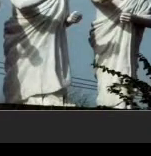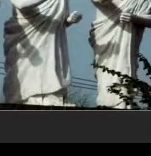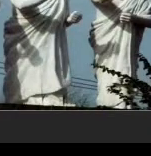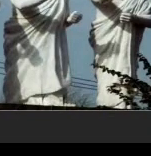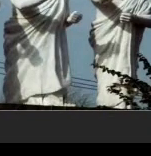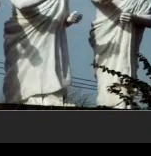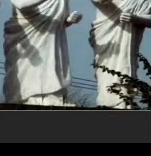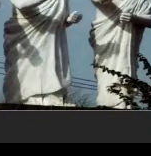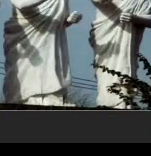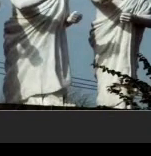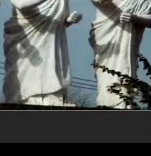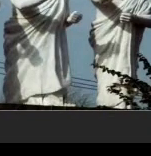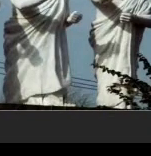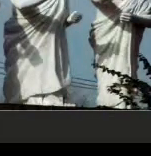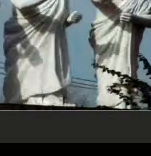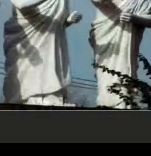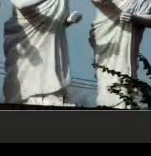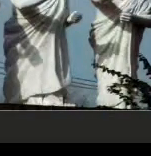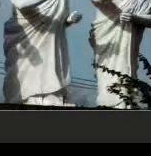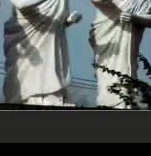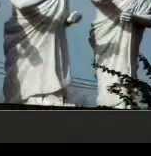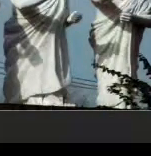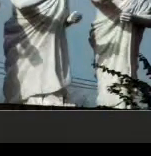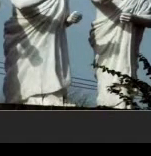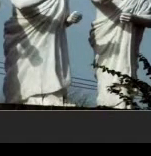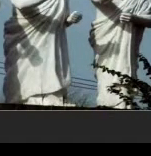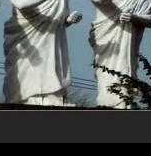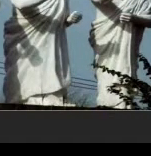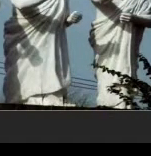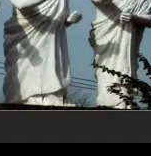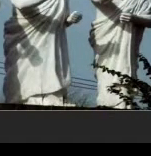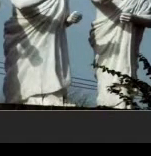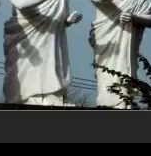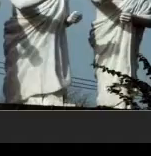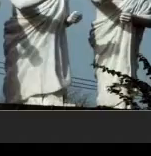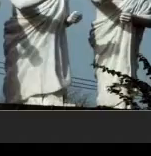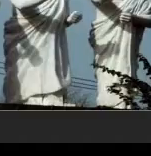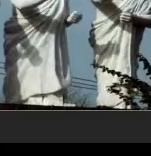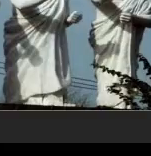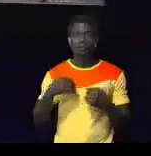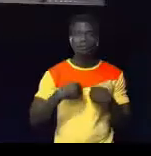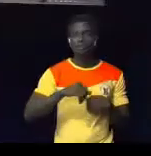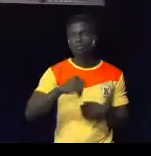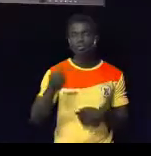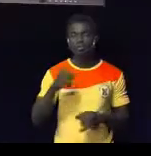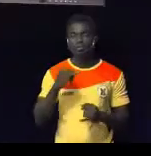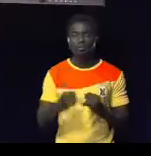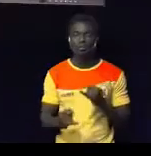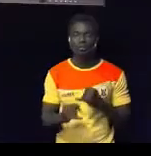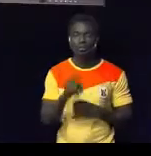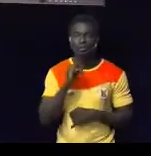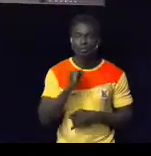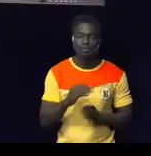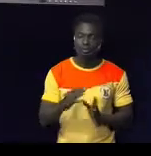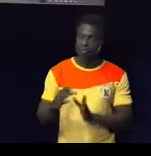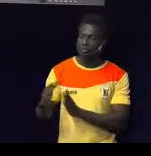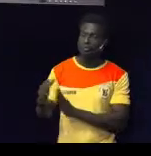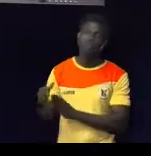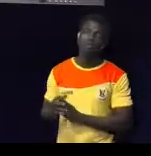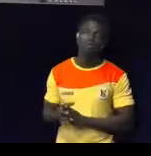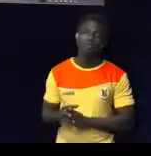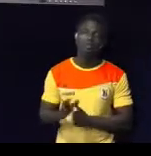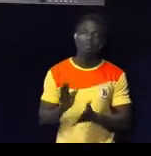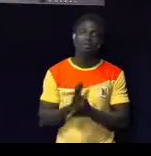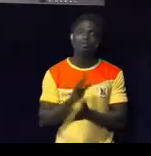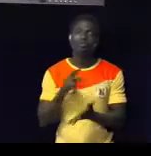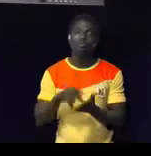another monument that the coming generation will see and cherish our culture and values. And last one is